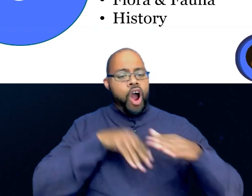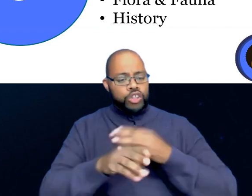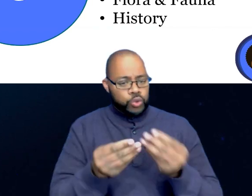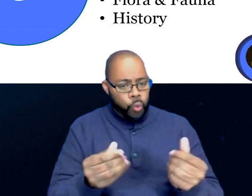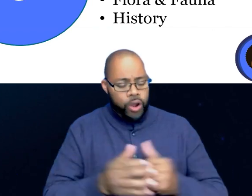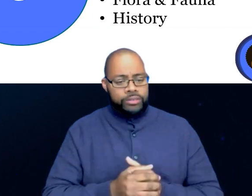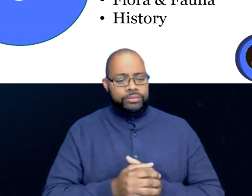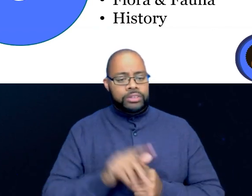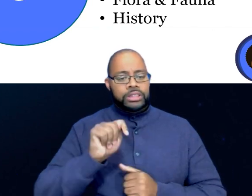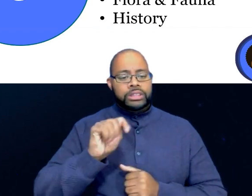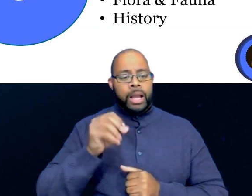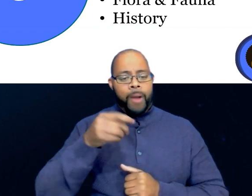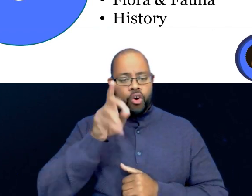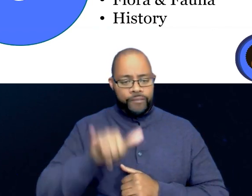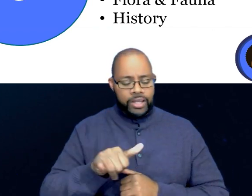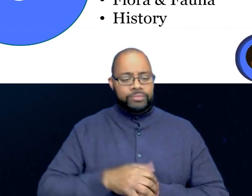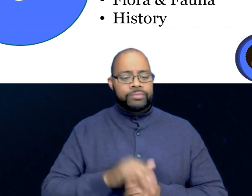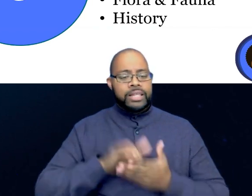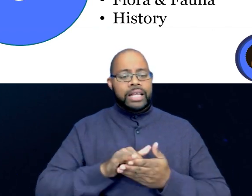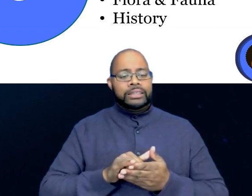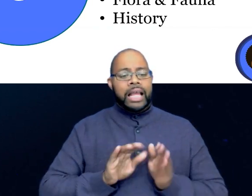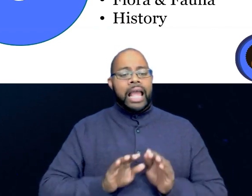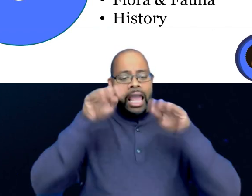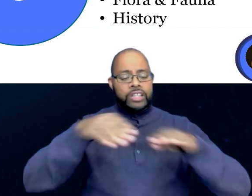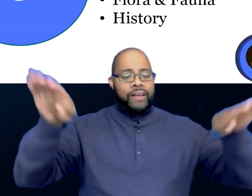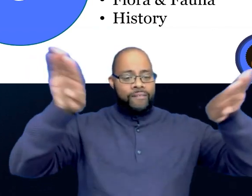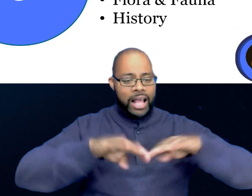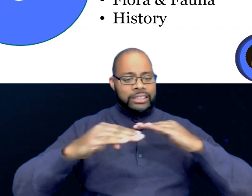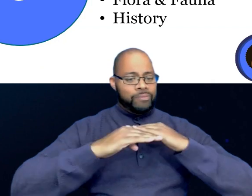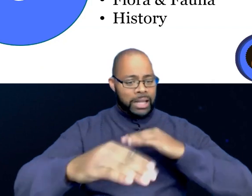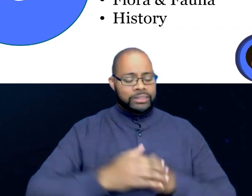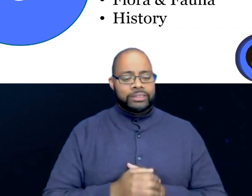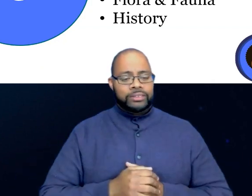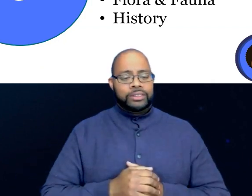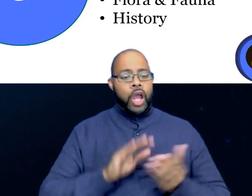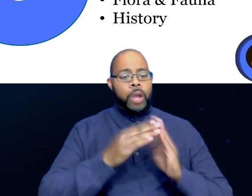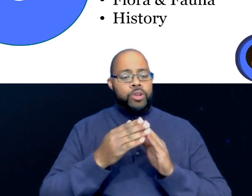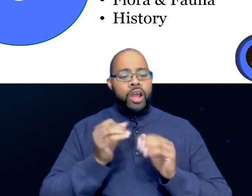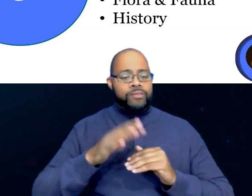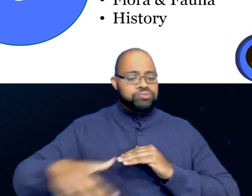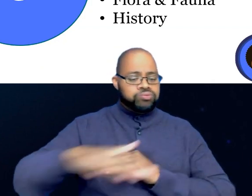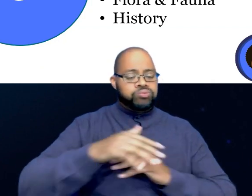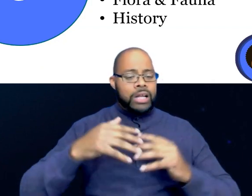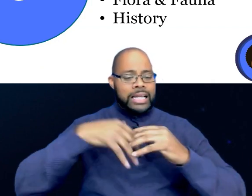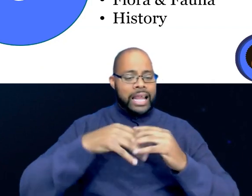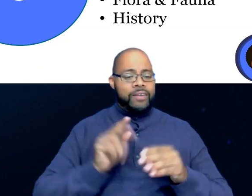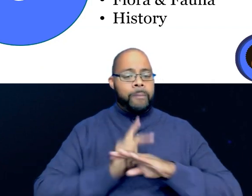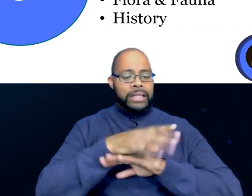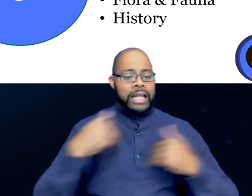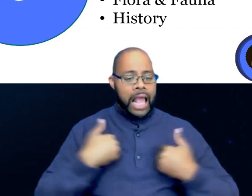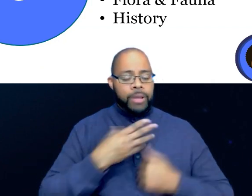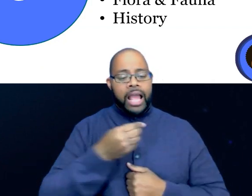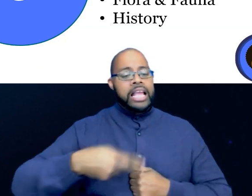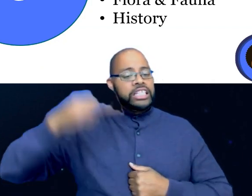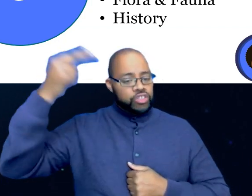the soil, topography, hills, valleys, and flat spots, communities of native plants and animals,